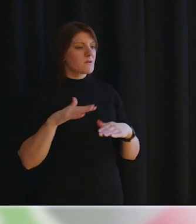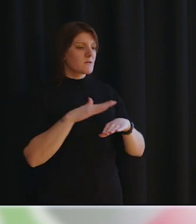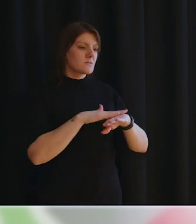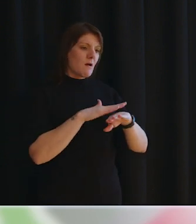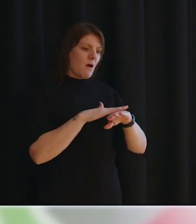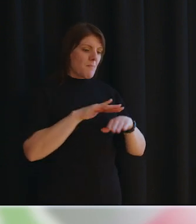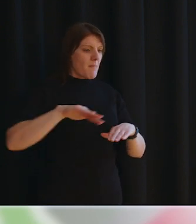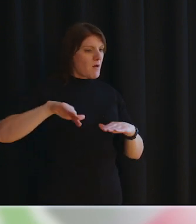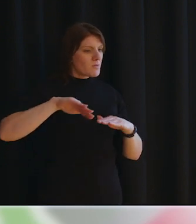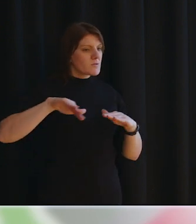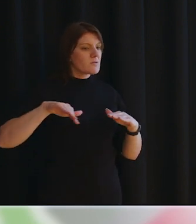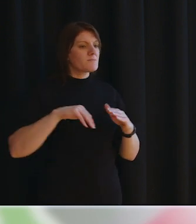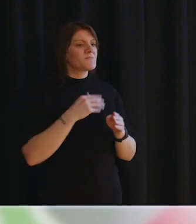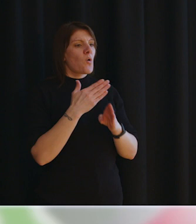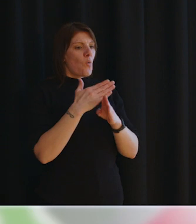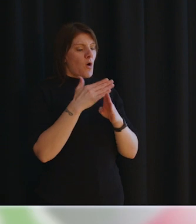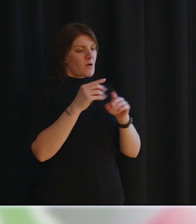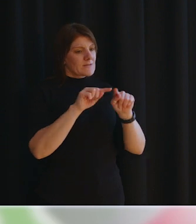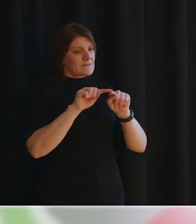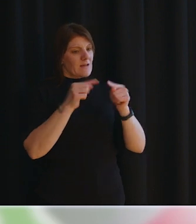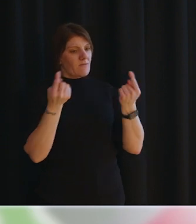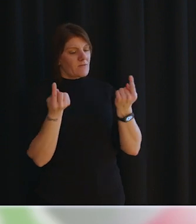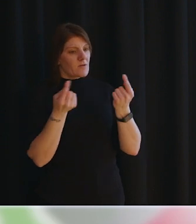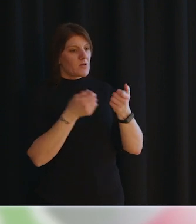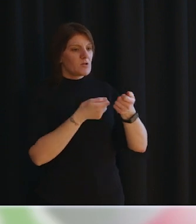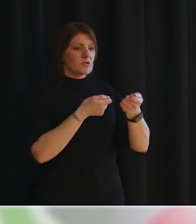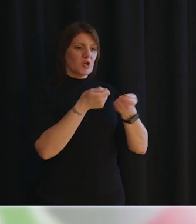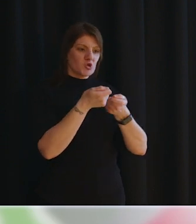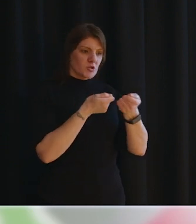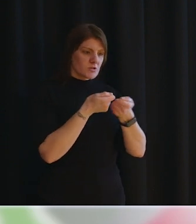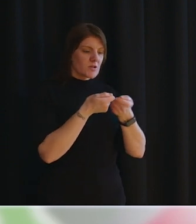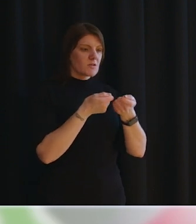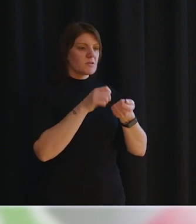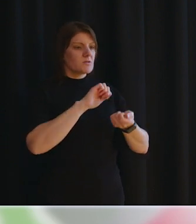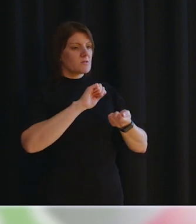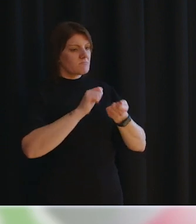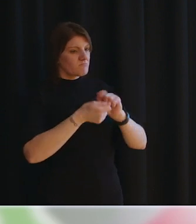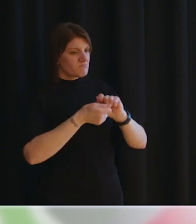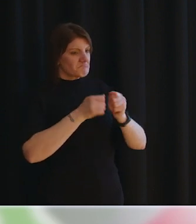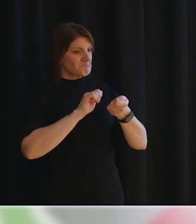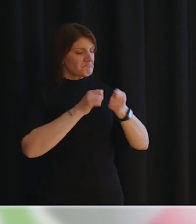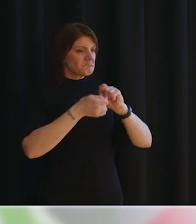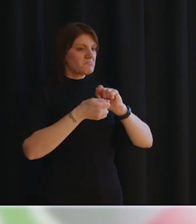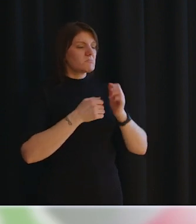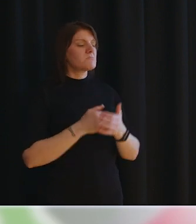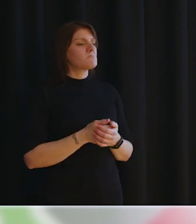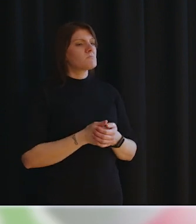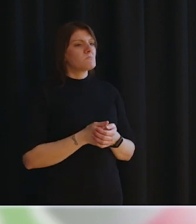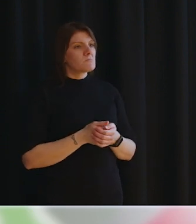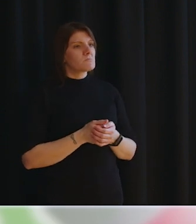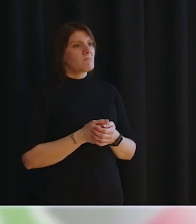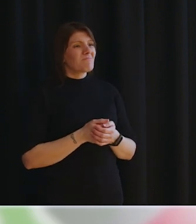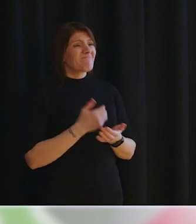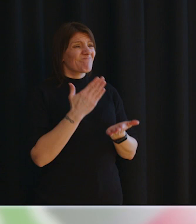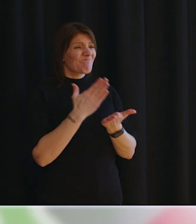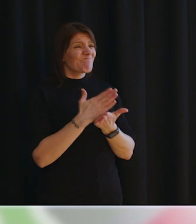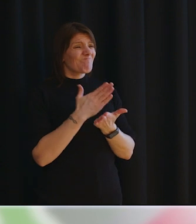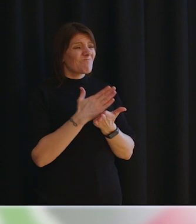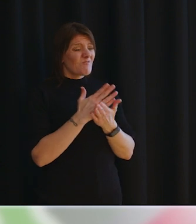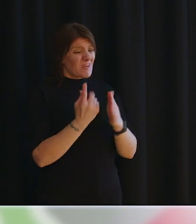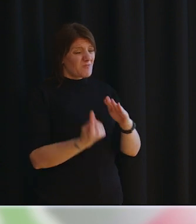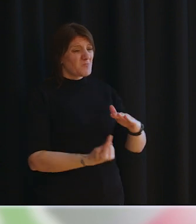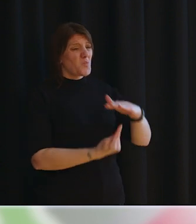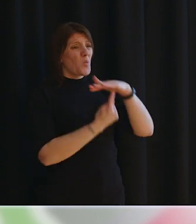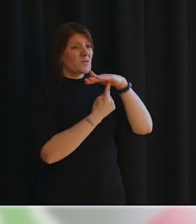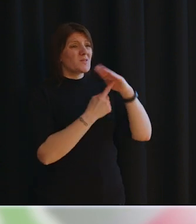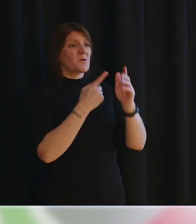work is differentiated at the correct academic level for the individual. And a really important one